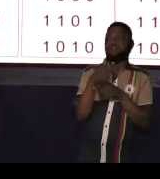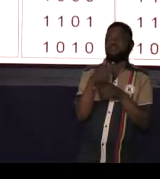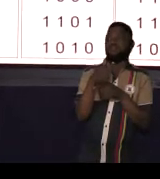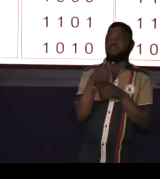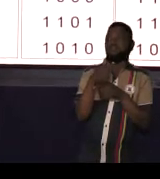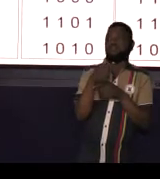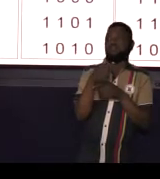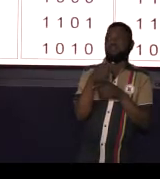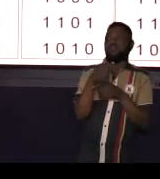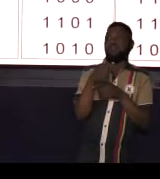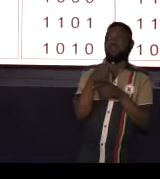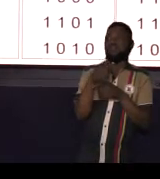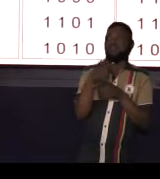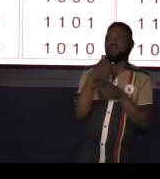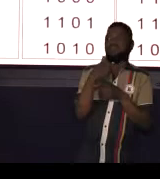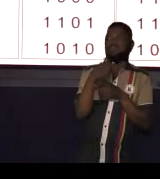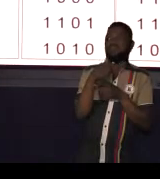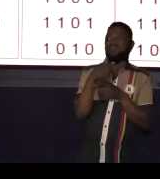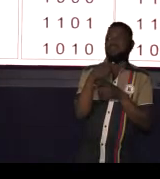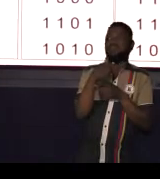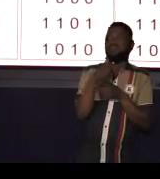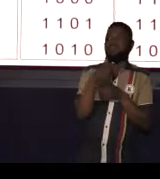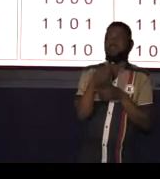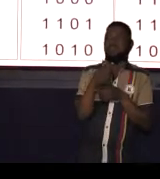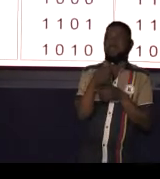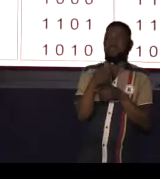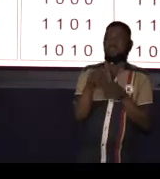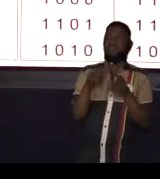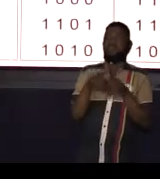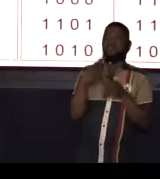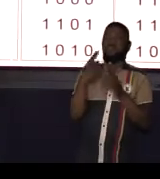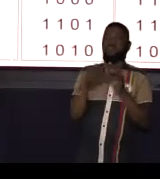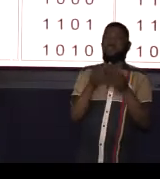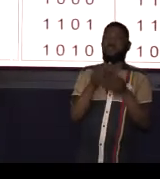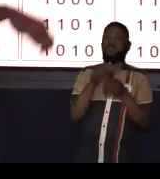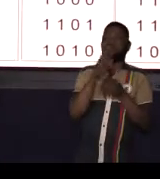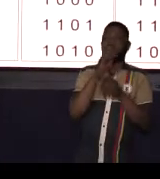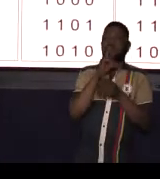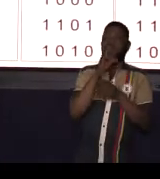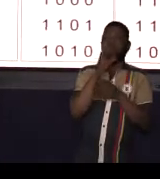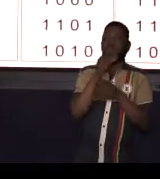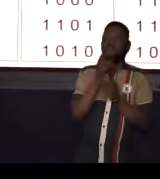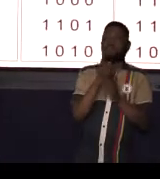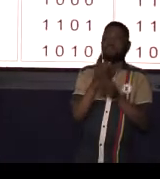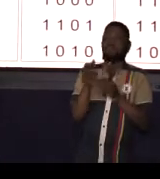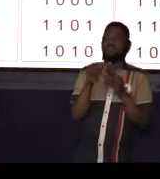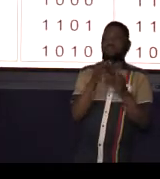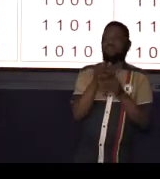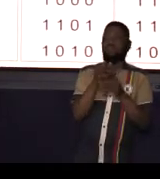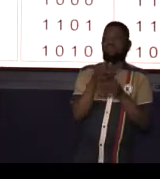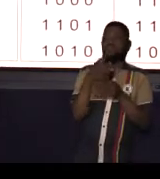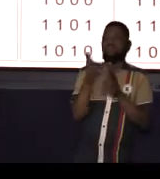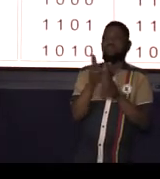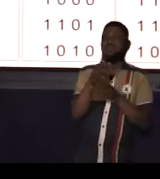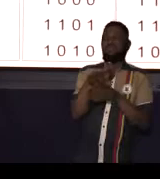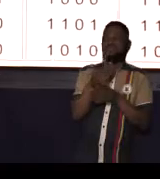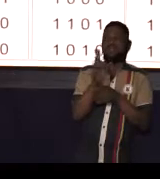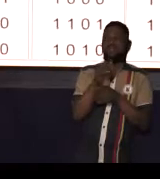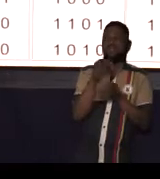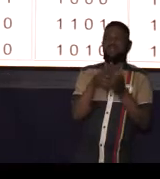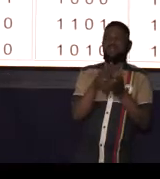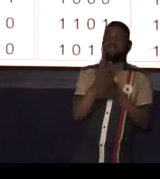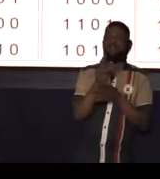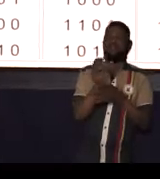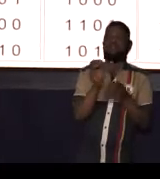it has to come back down. That is 1010 here. And it occupies the next position, and then it moves up again. So the numbers are actually just